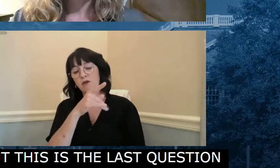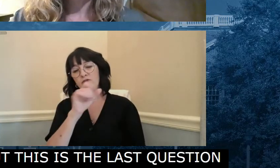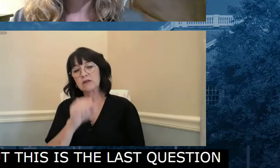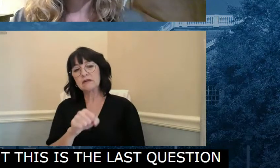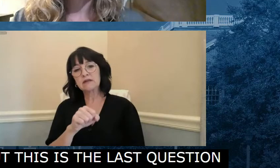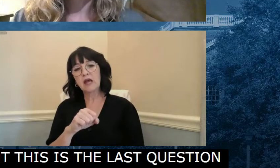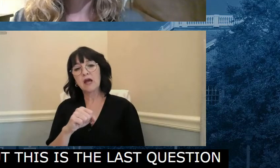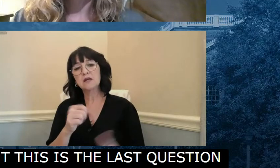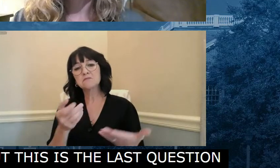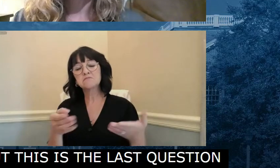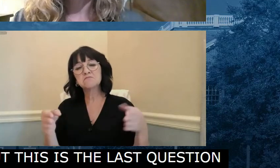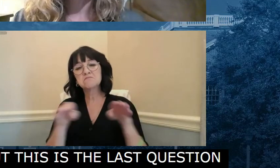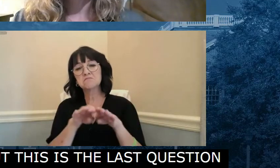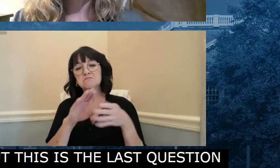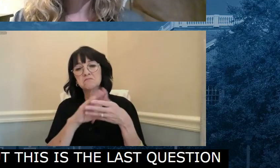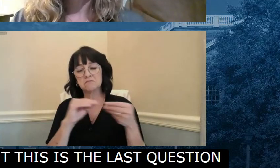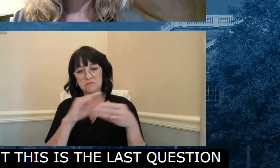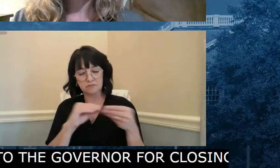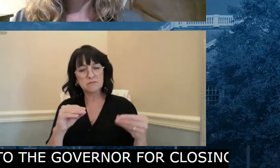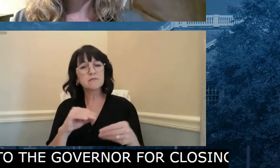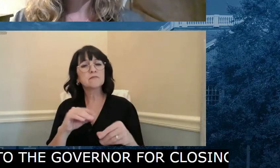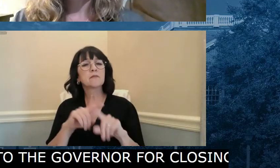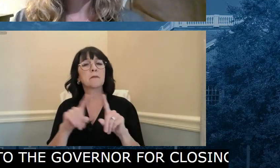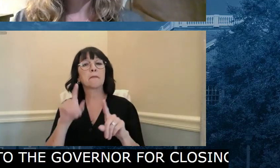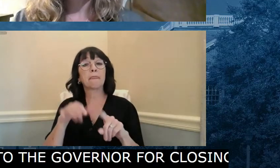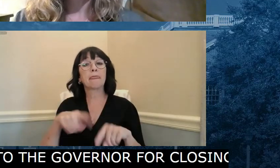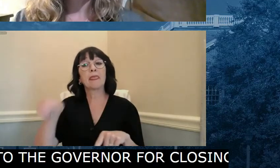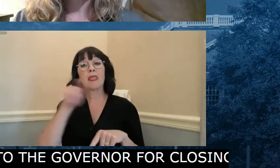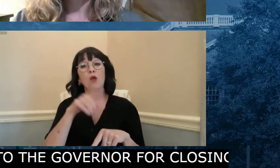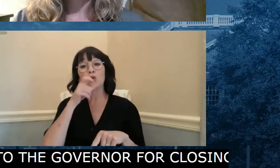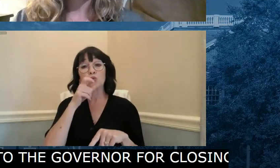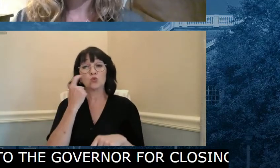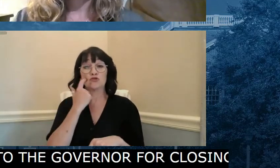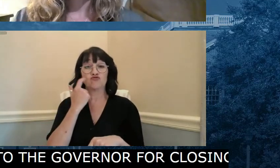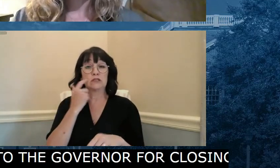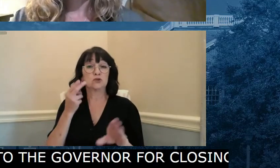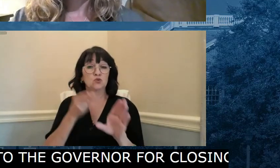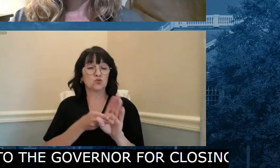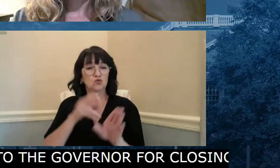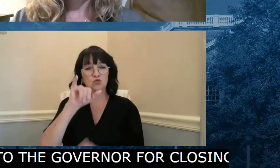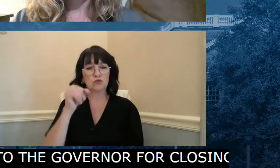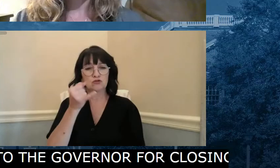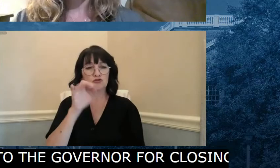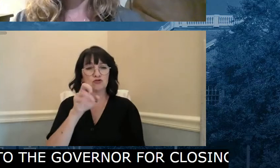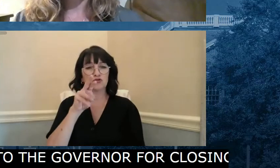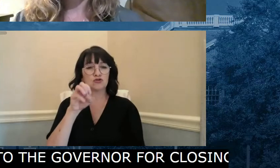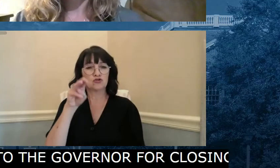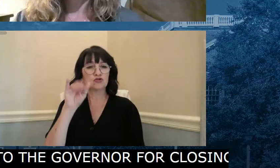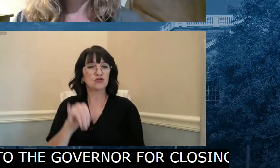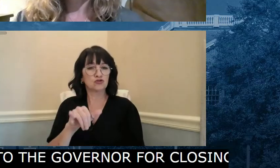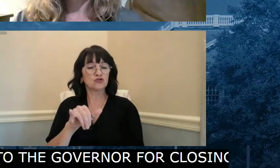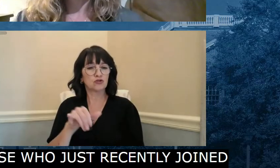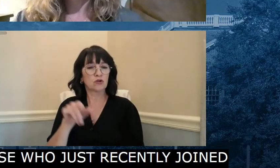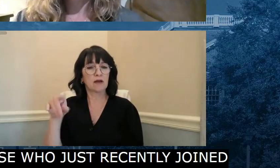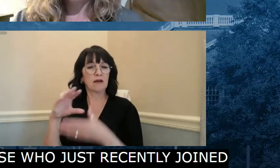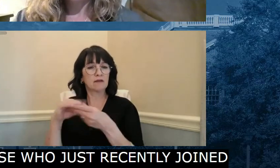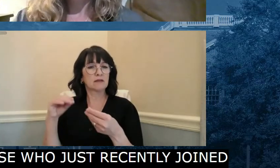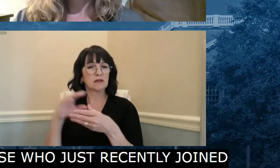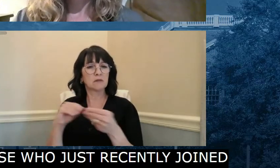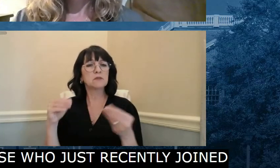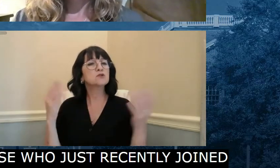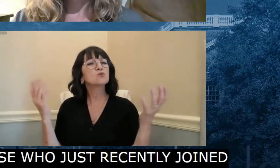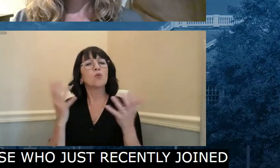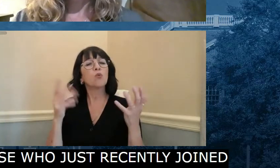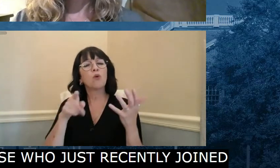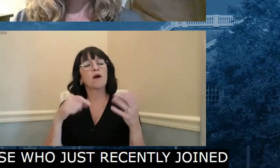questions on this, so I wanted to ask for those who just recently joined us. Jeremy in the comments asks, what does the data